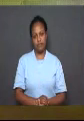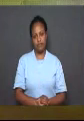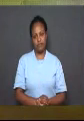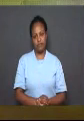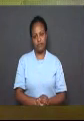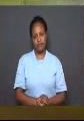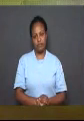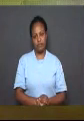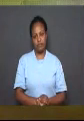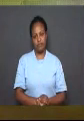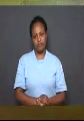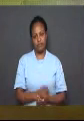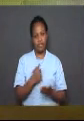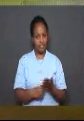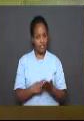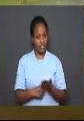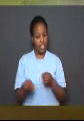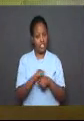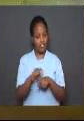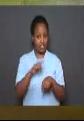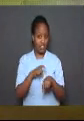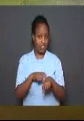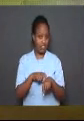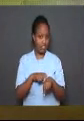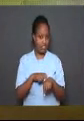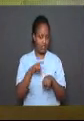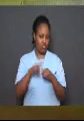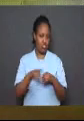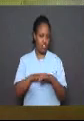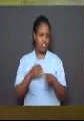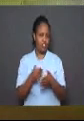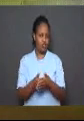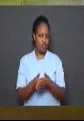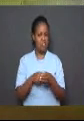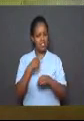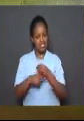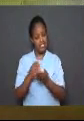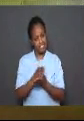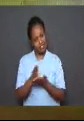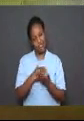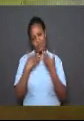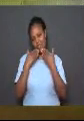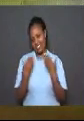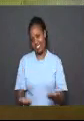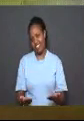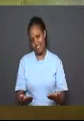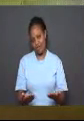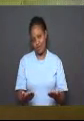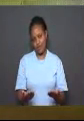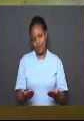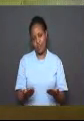That is the end of the activity time, students. Thank you for your participation. Let